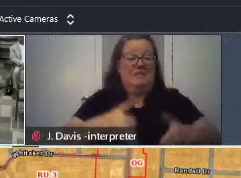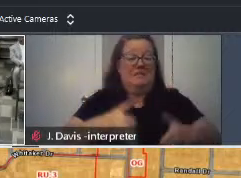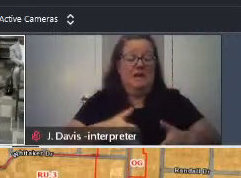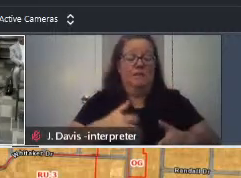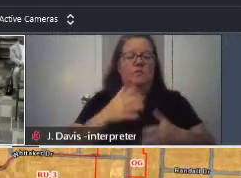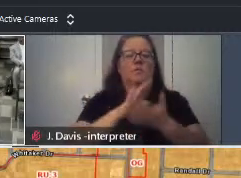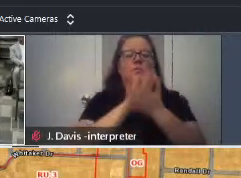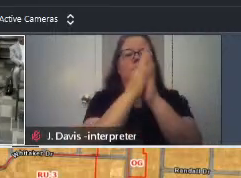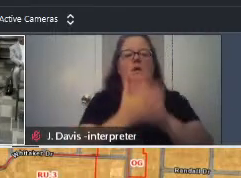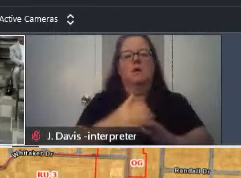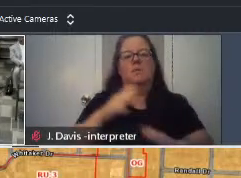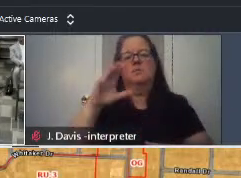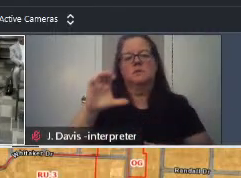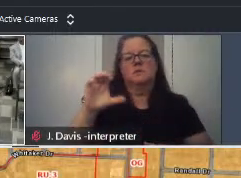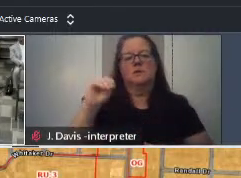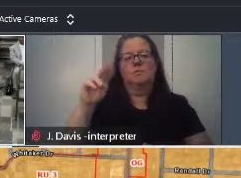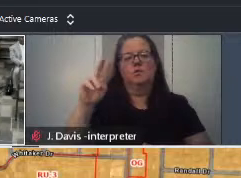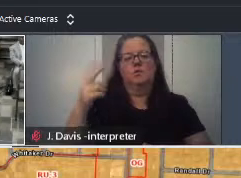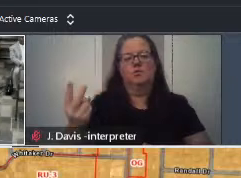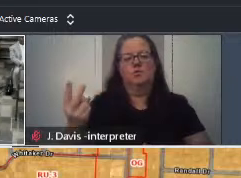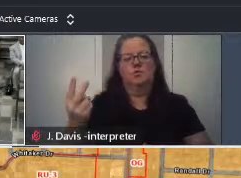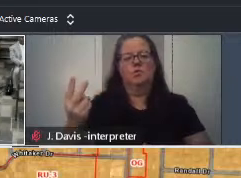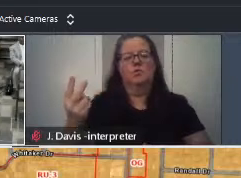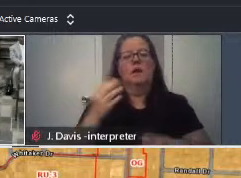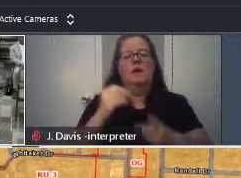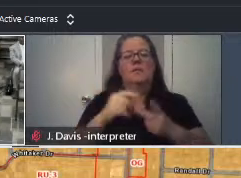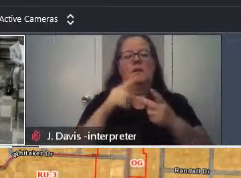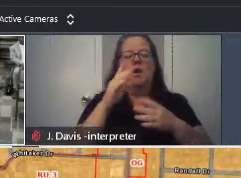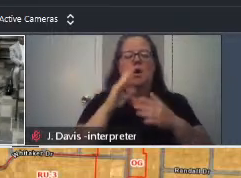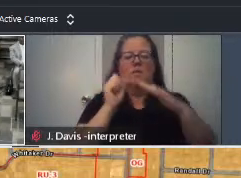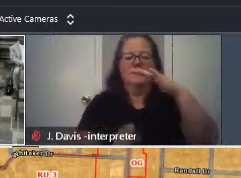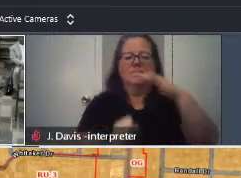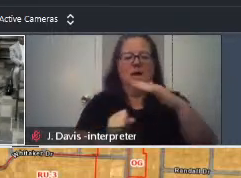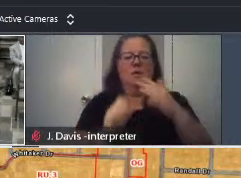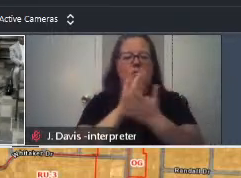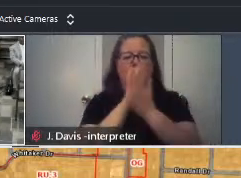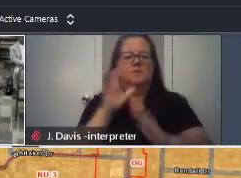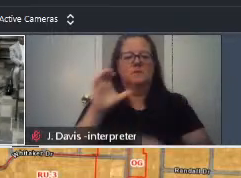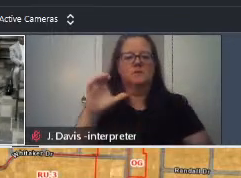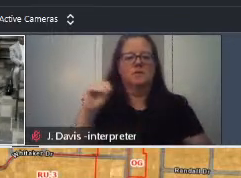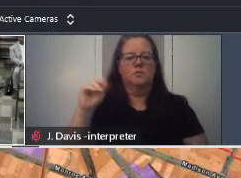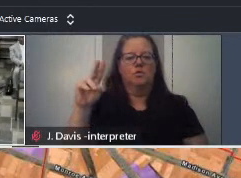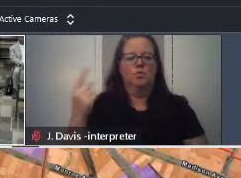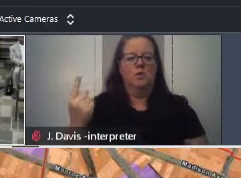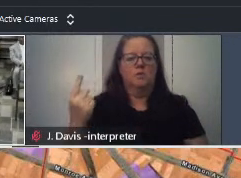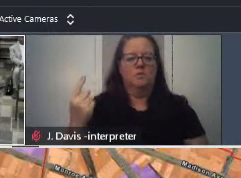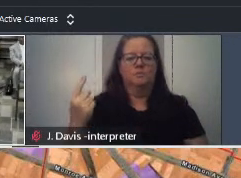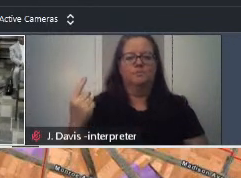rezone to CMU 2 and then some area to the south CMU 1. Next slide.